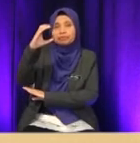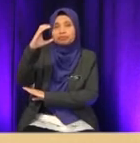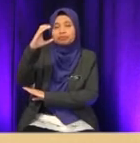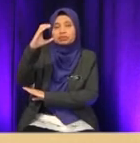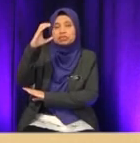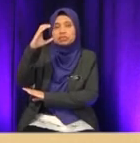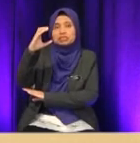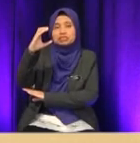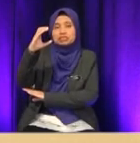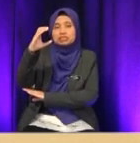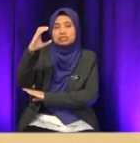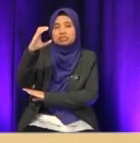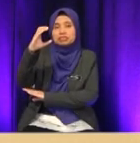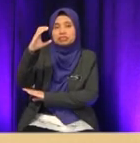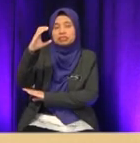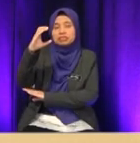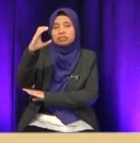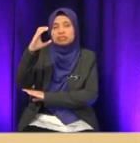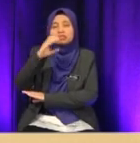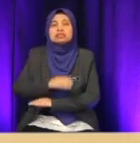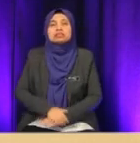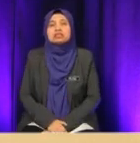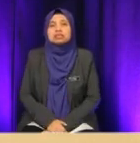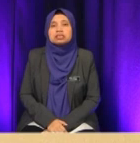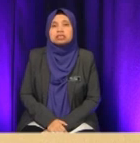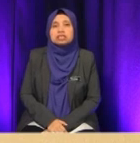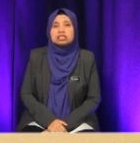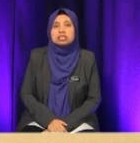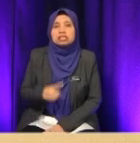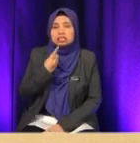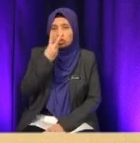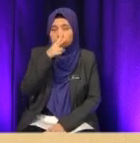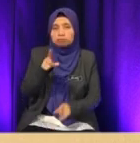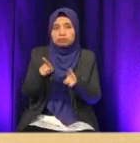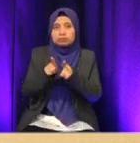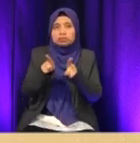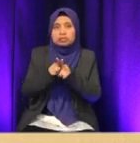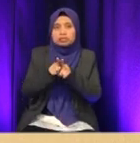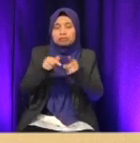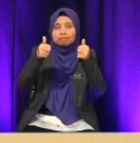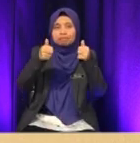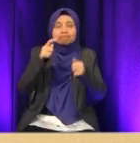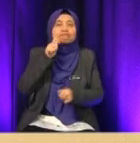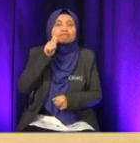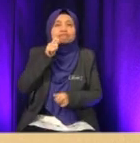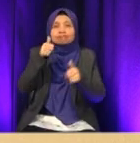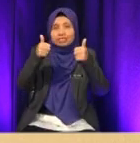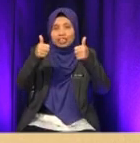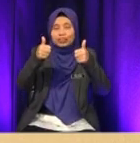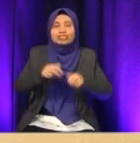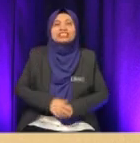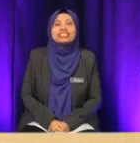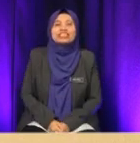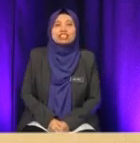develop a friendship, hence they receive friendly visits from a runner. So let's check. Let's check if we get. Well done, Tasneem. Tasneem, yes.